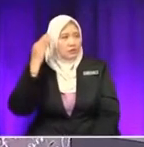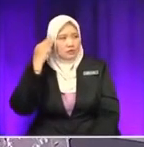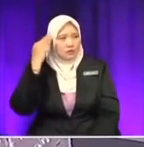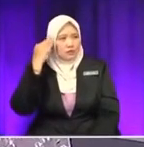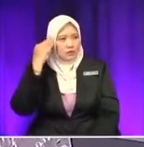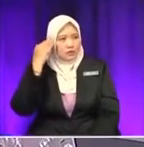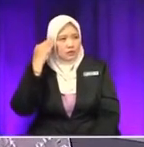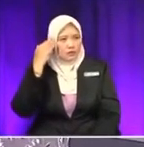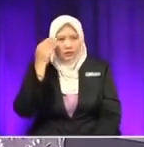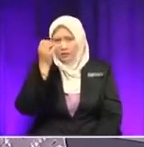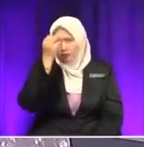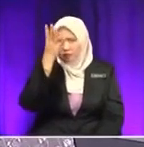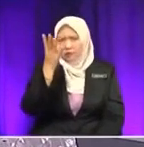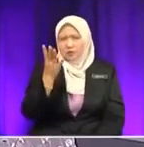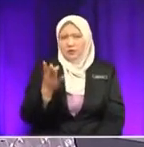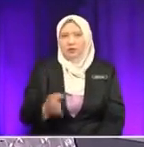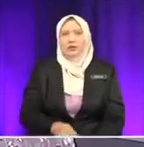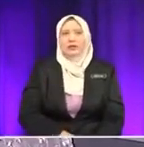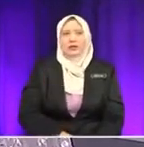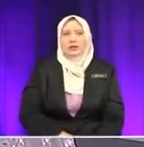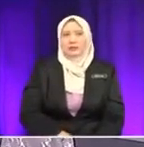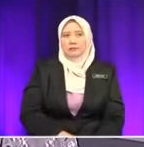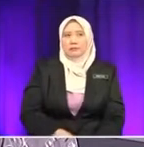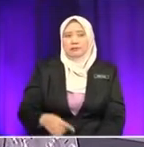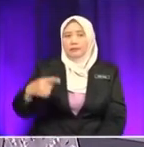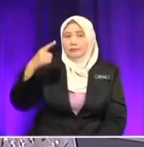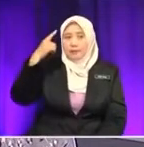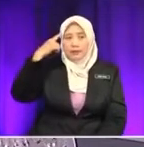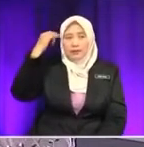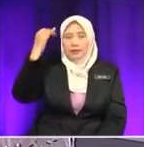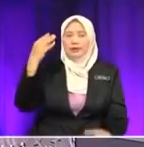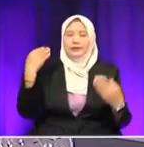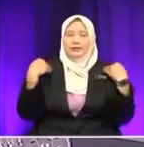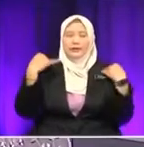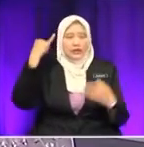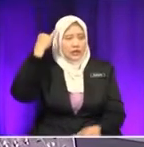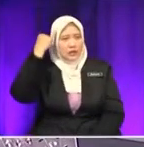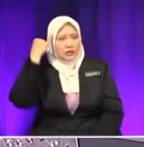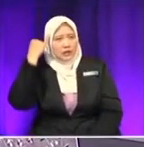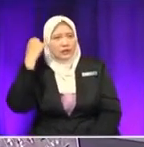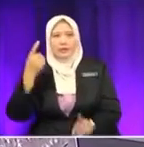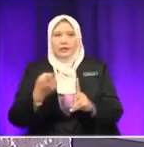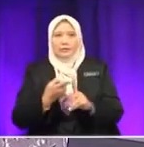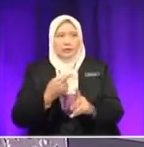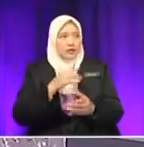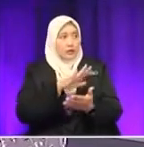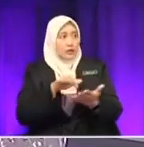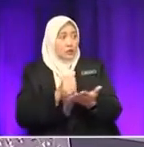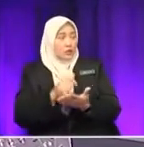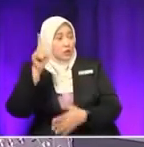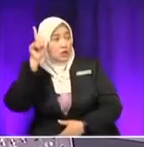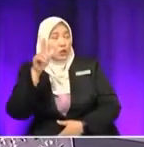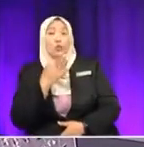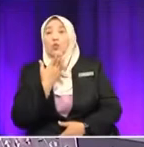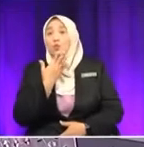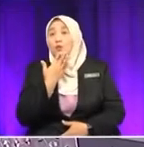Tivia, always tell that to yourself, your mindset, people, it's all about ideas, and your ideas come from these colors. Right. So, let me just